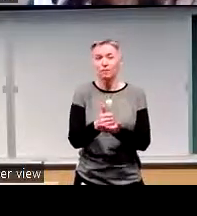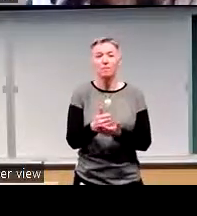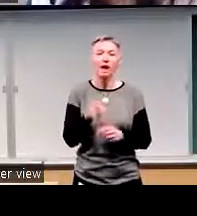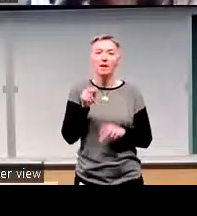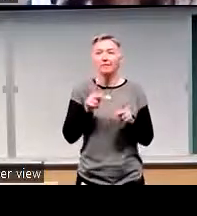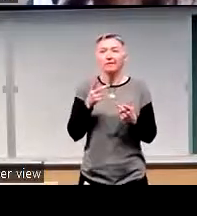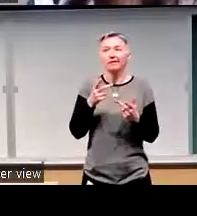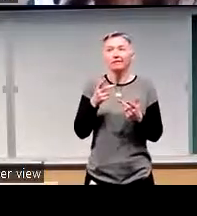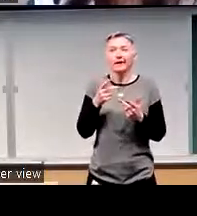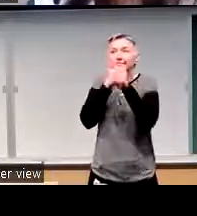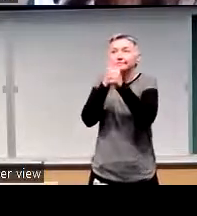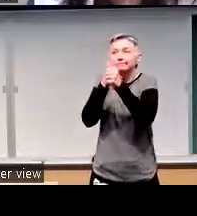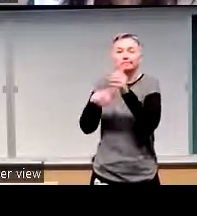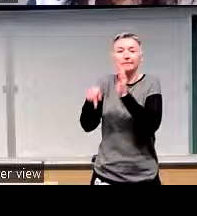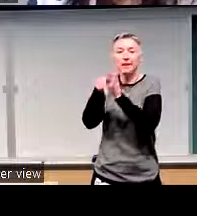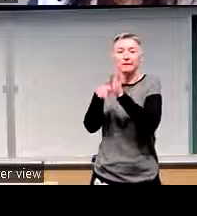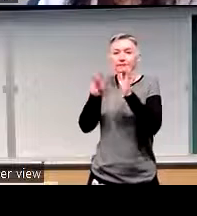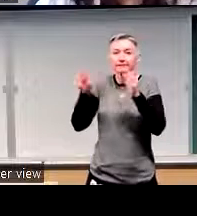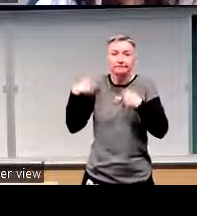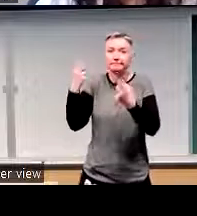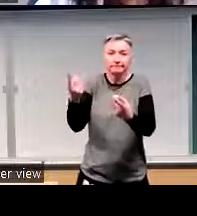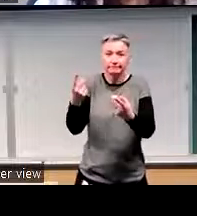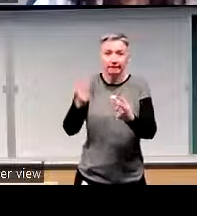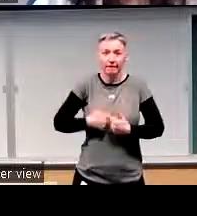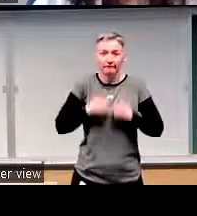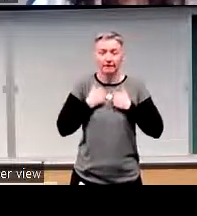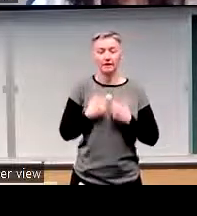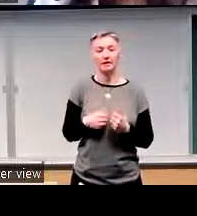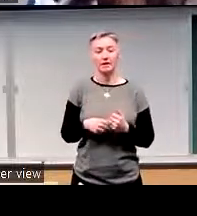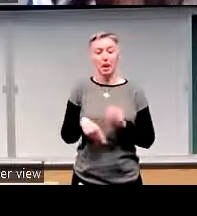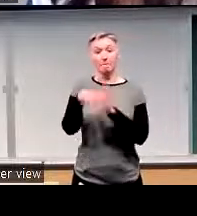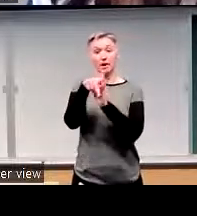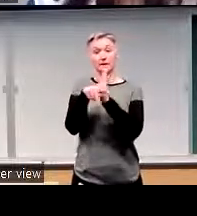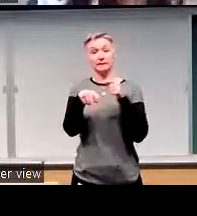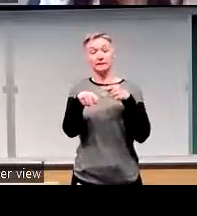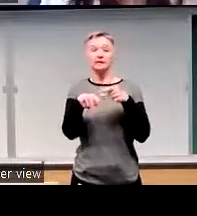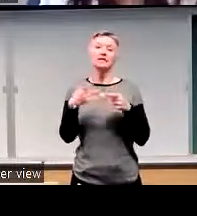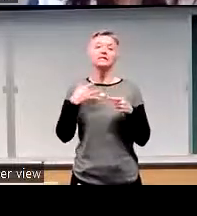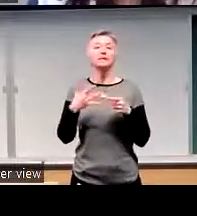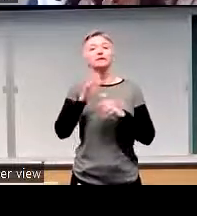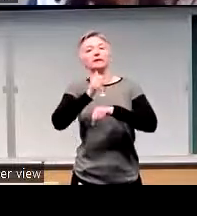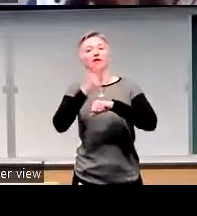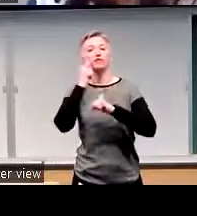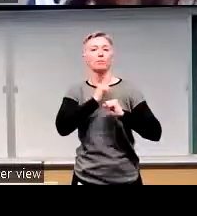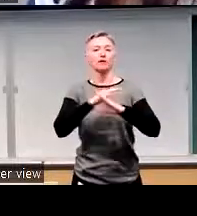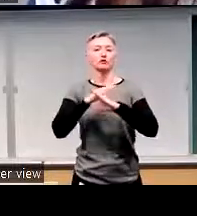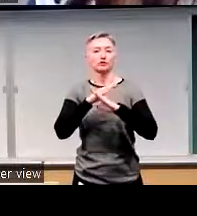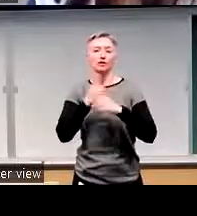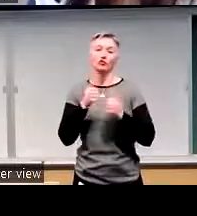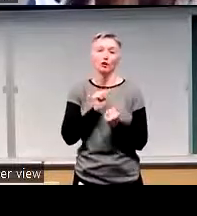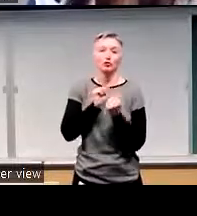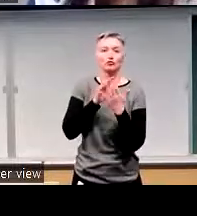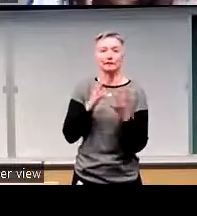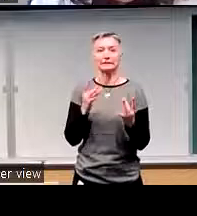whole lives, starting in childhood. Policy is often a preventative method for addressing thorny public